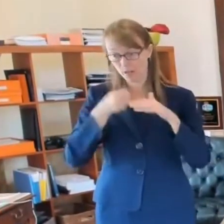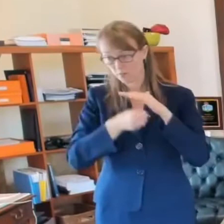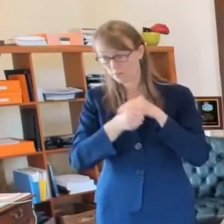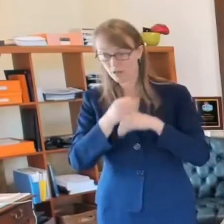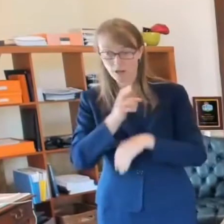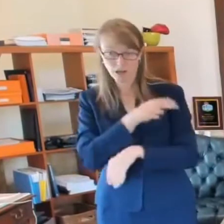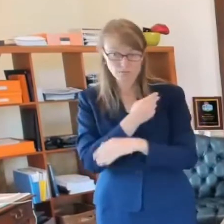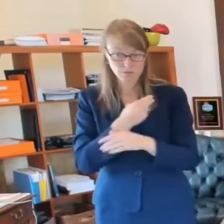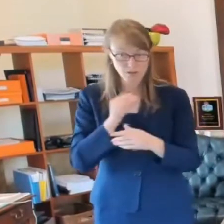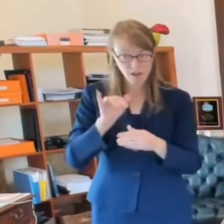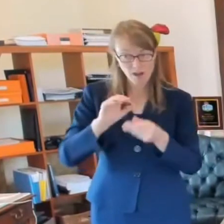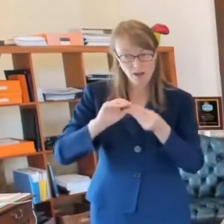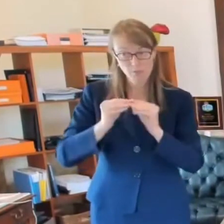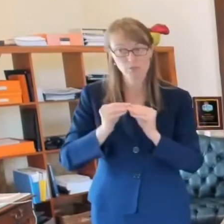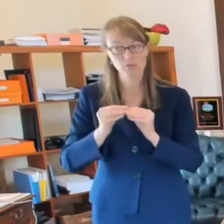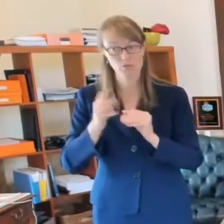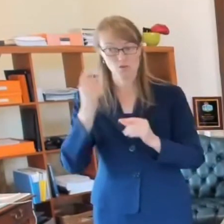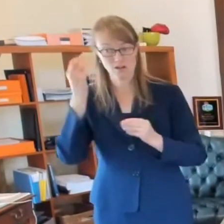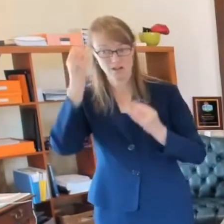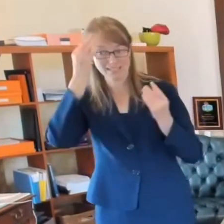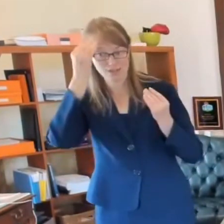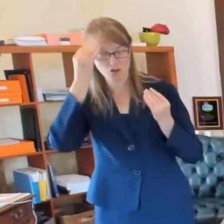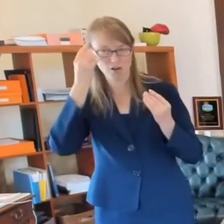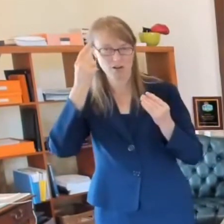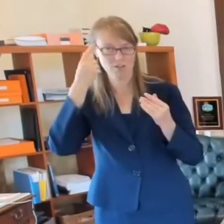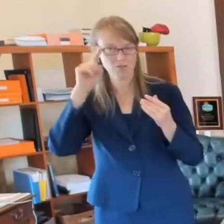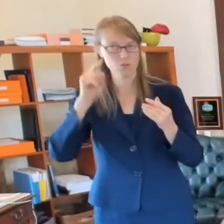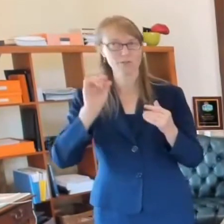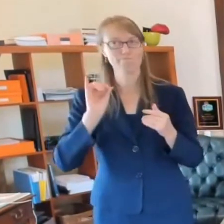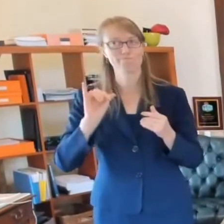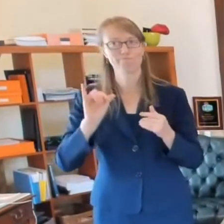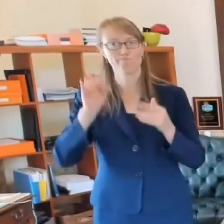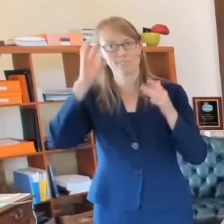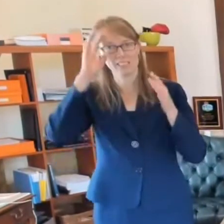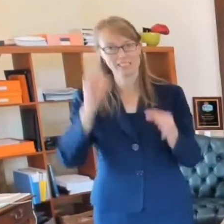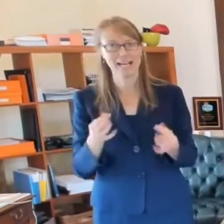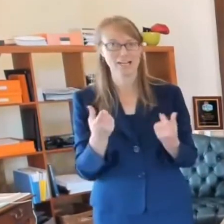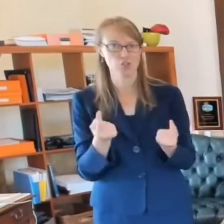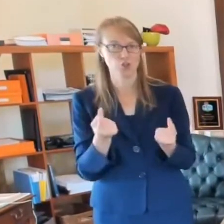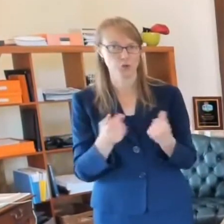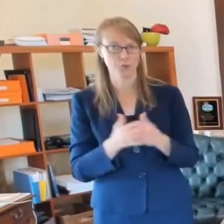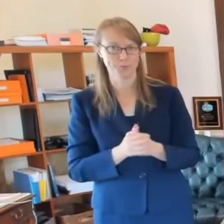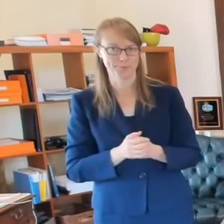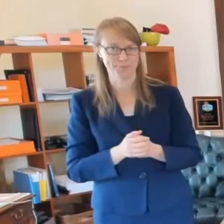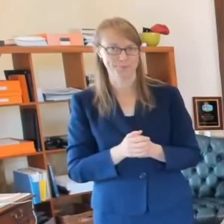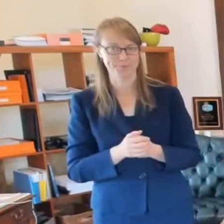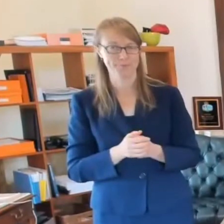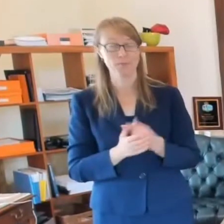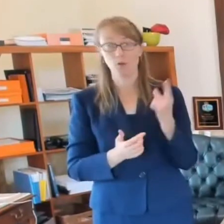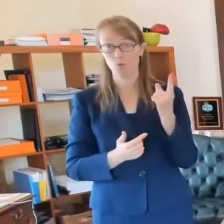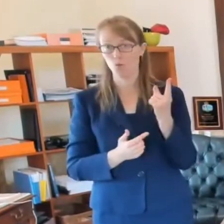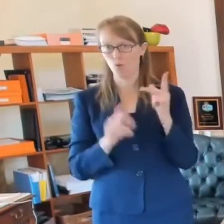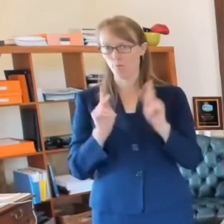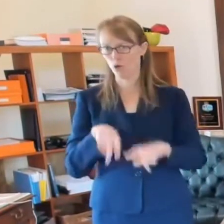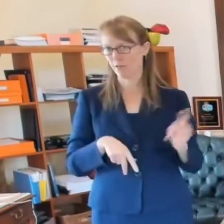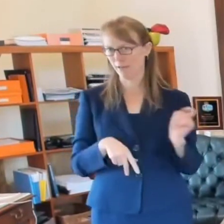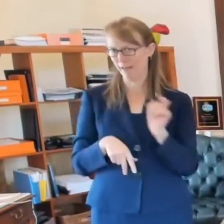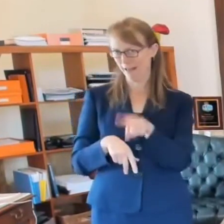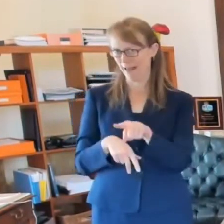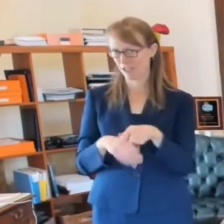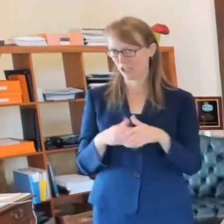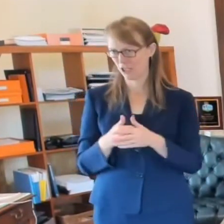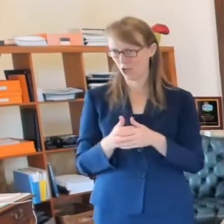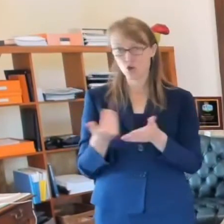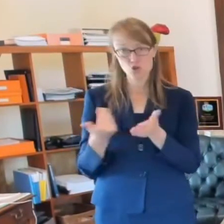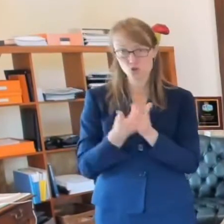asked about weddings and big events like that. Are there technically new rules on gatherings, or are people